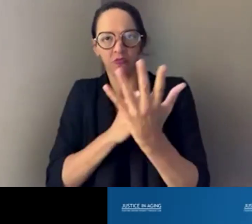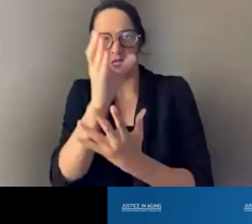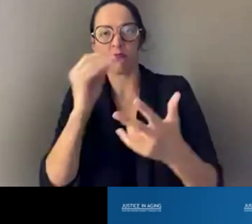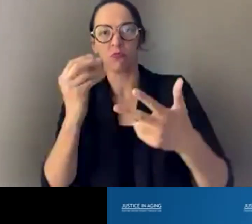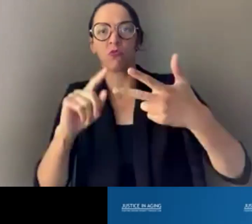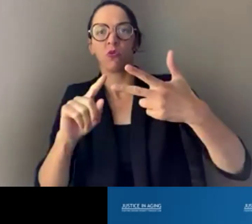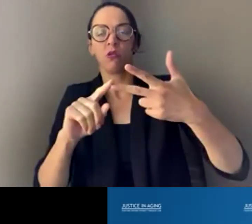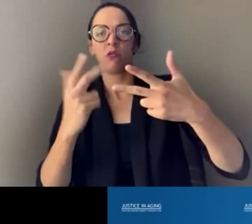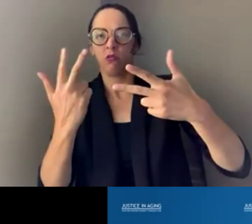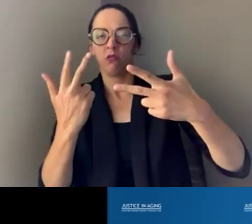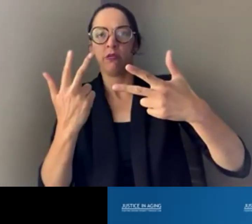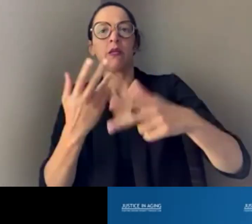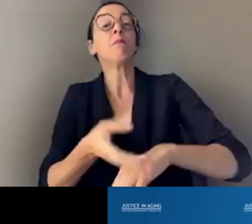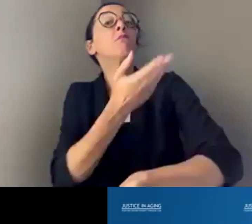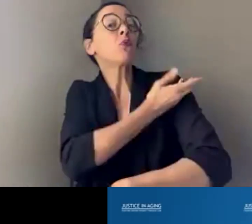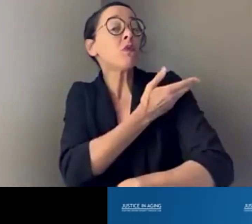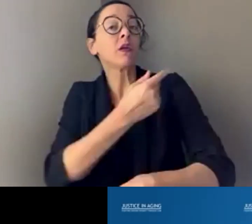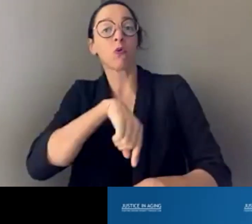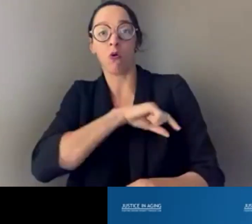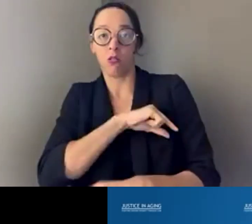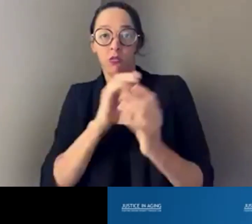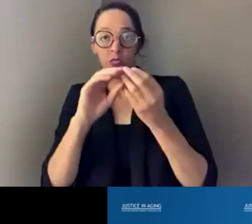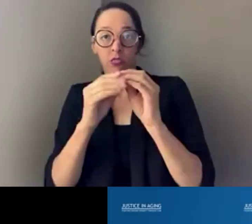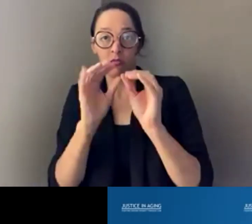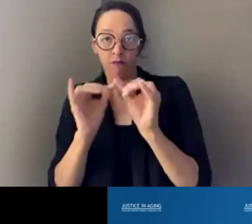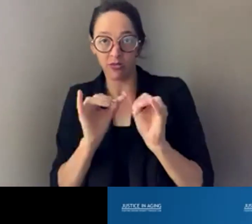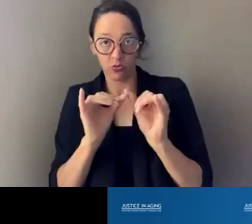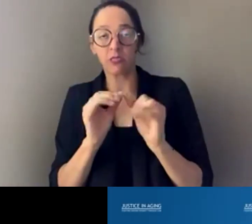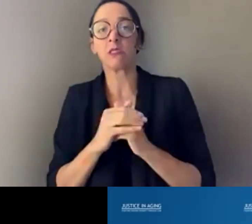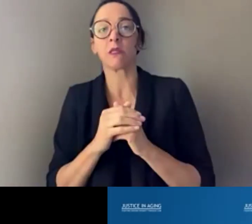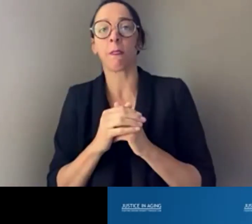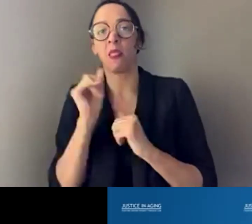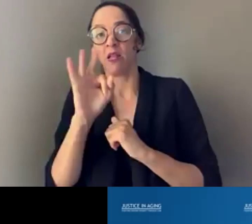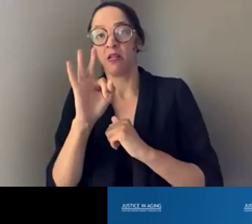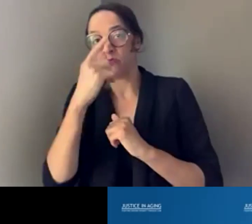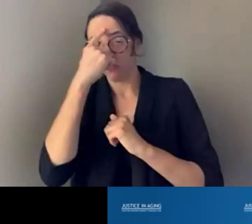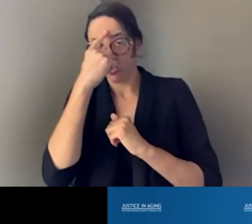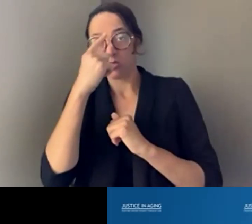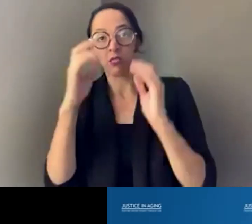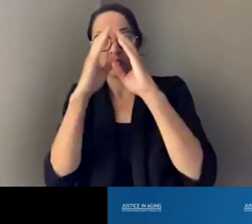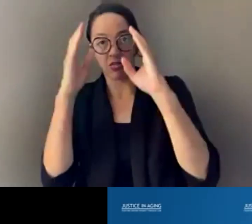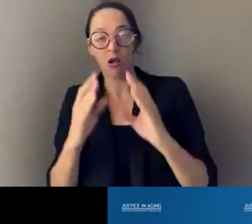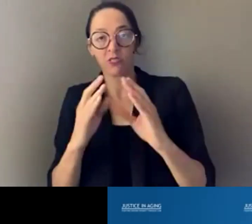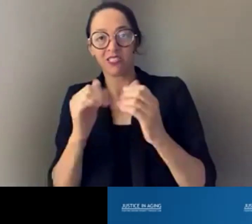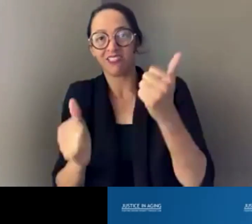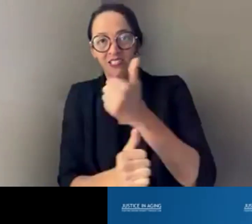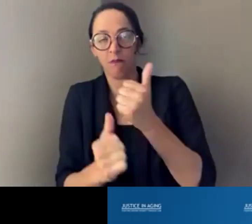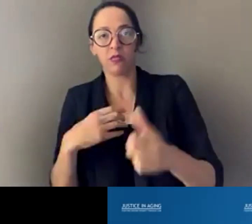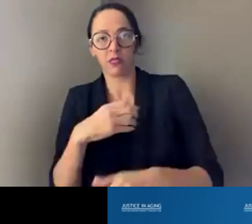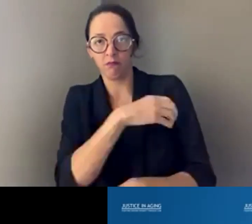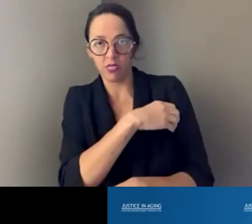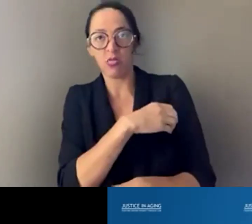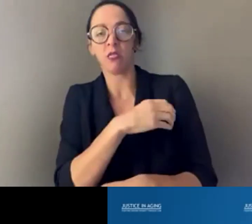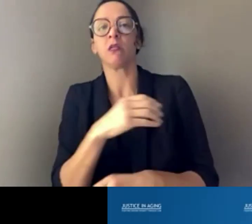And then I think if we think about the Housing Subcommittee recommendations, those kind of fall in line with the same themes. We